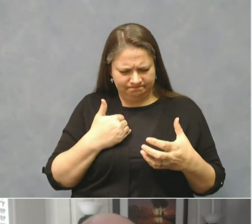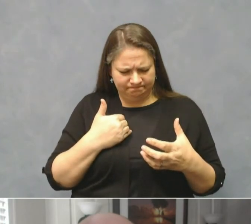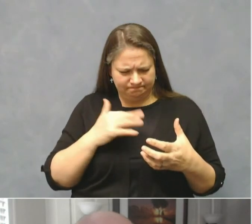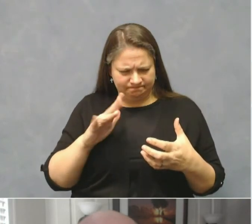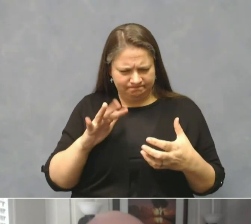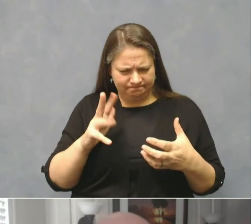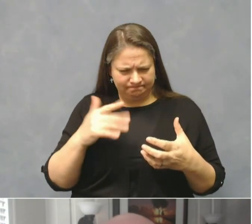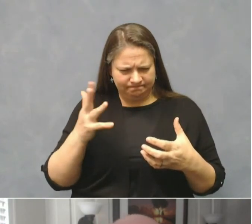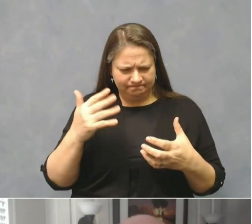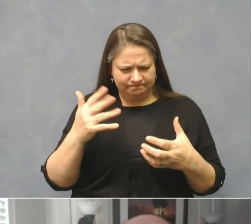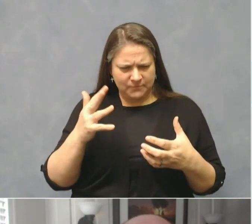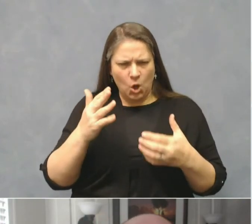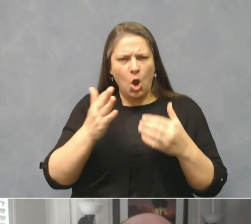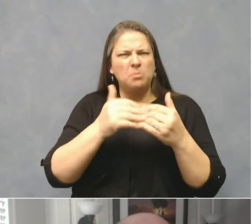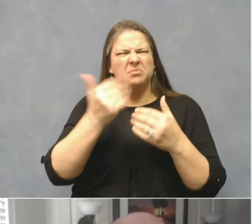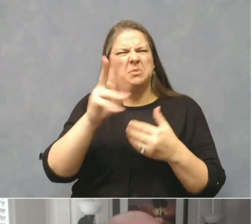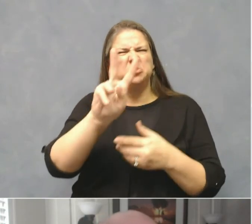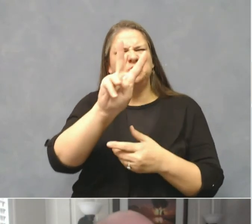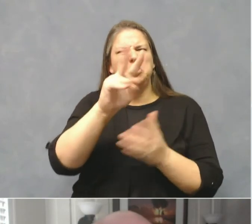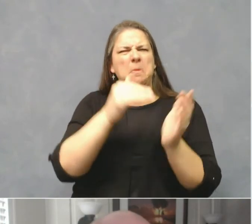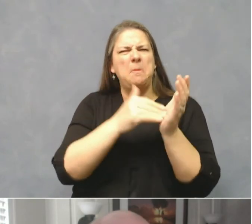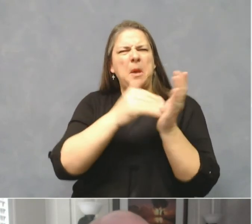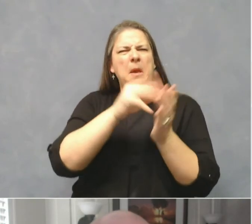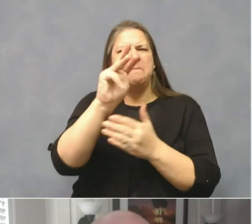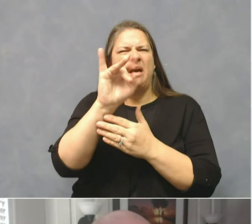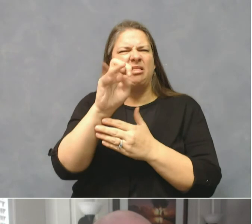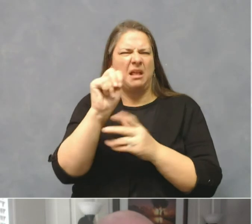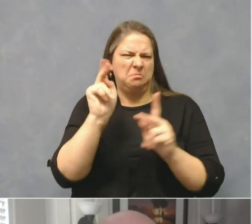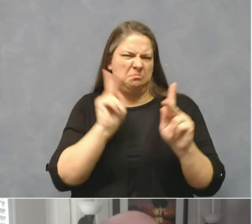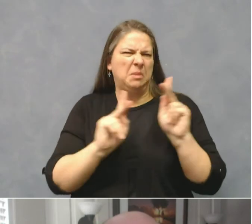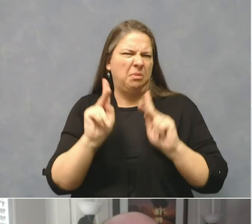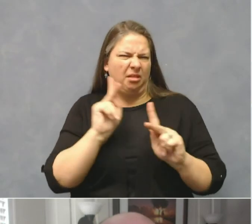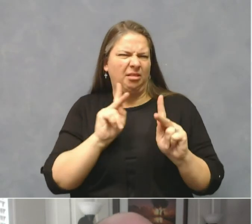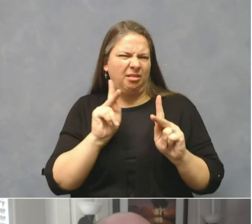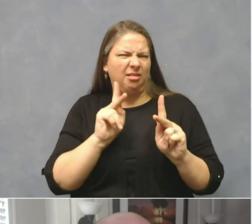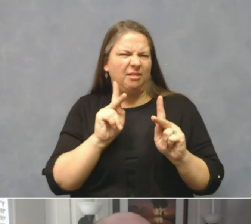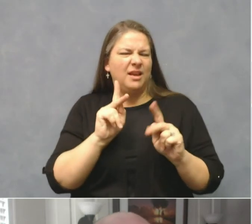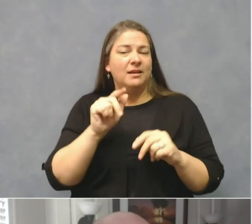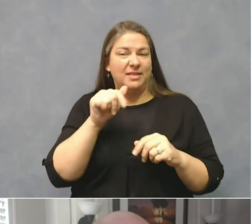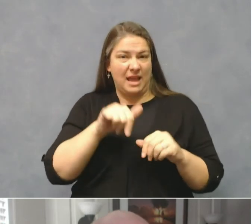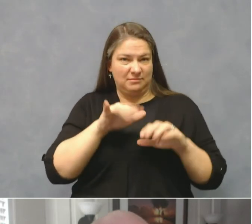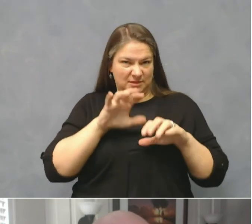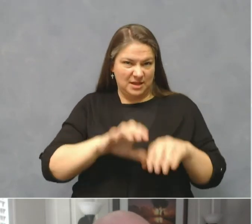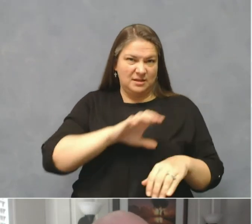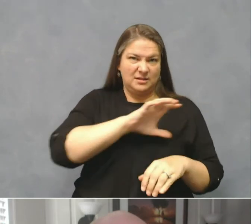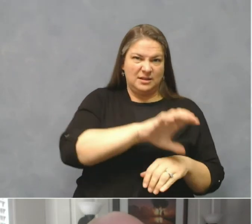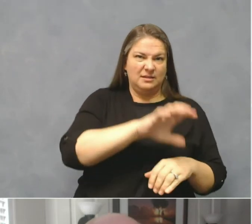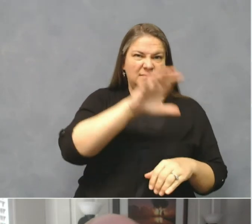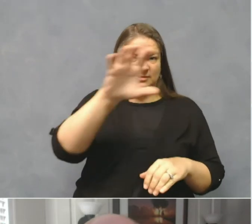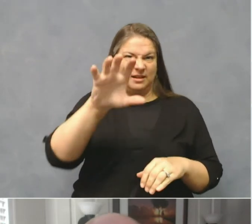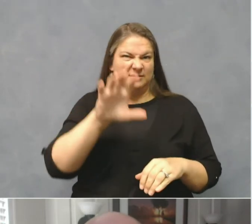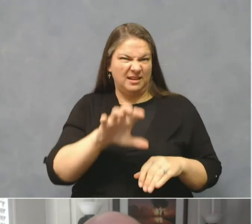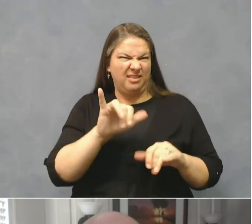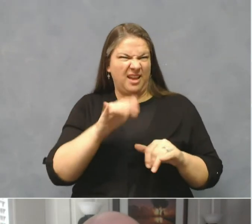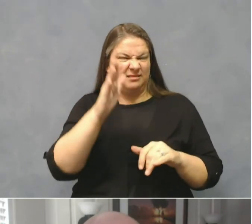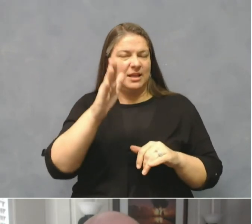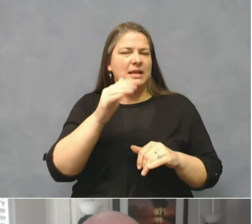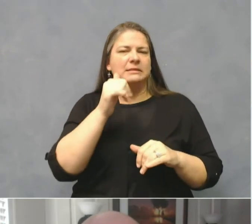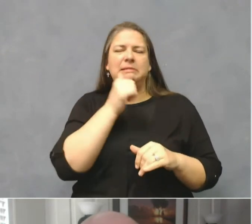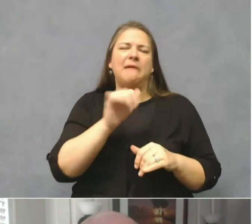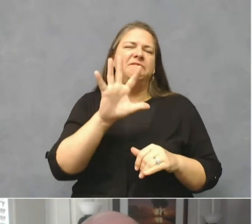almost 2 million people. So this is not quite half of the state, but 2 million people is a substantial chunk. So if we can go to the next slide, please.